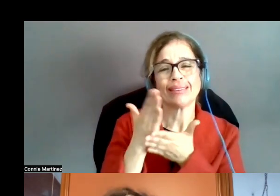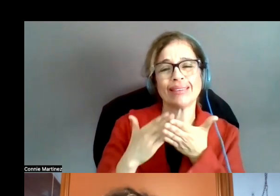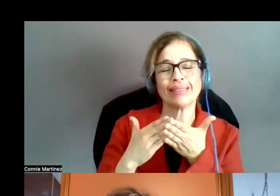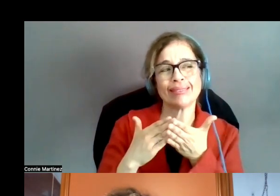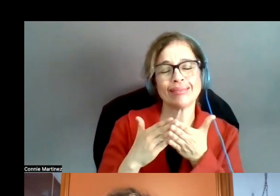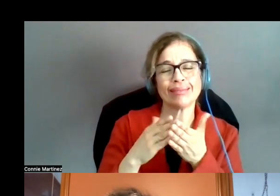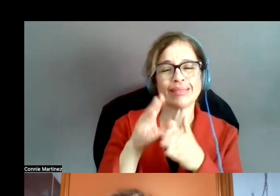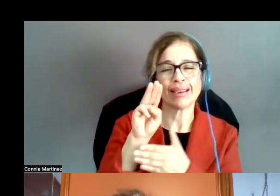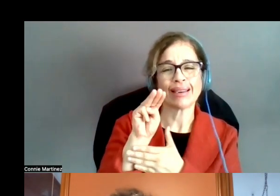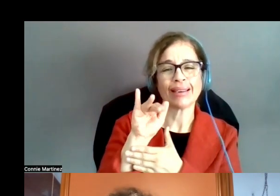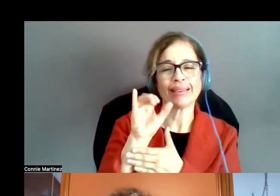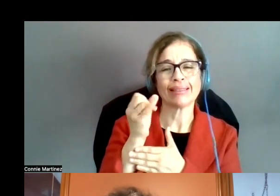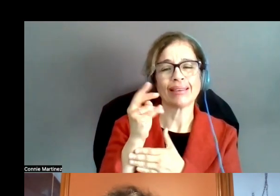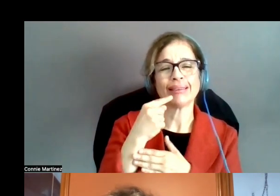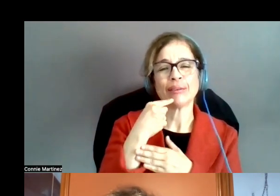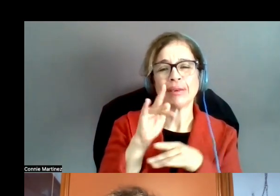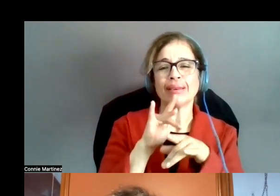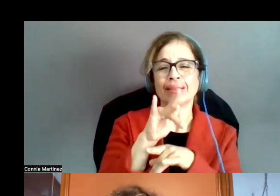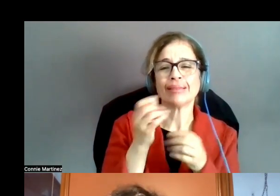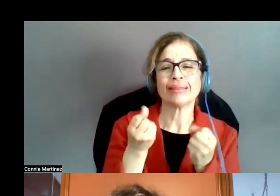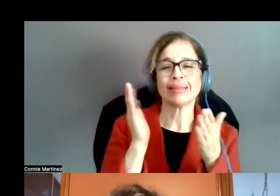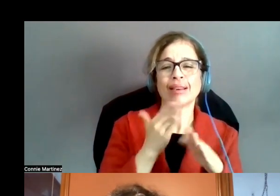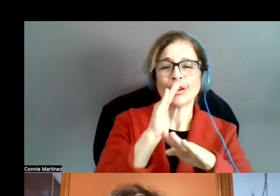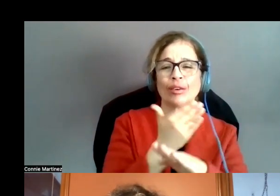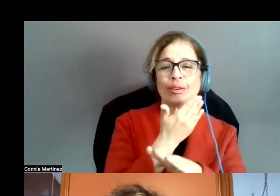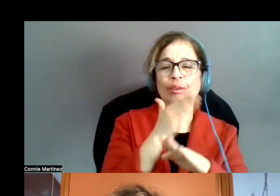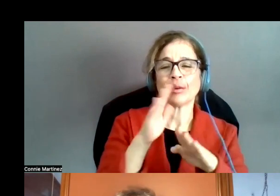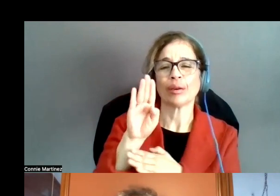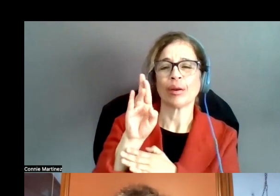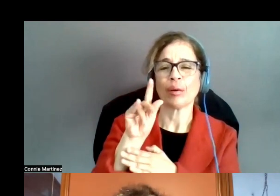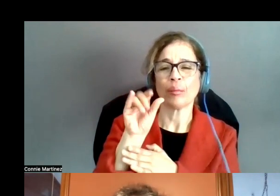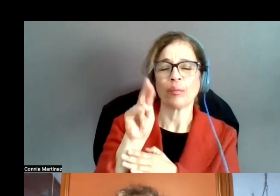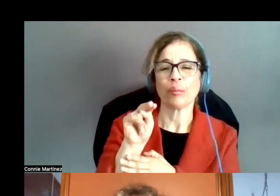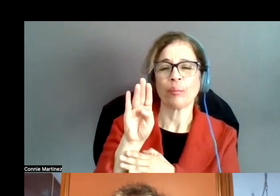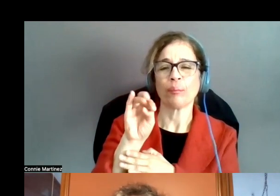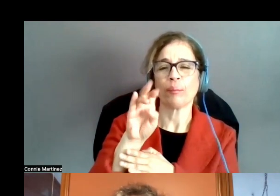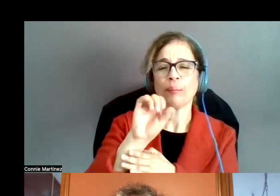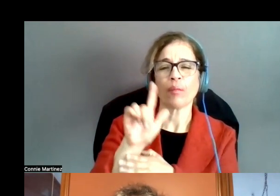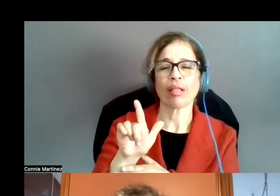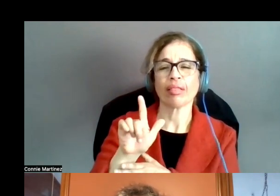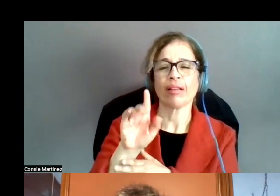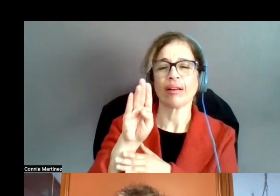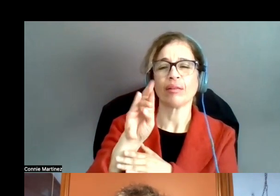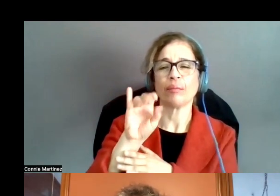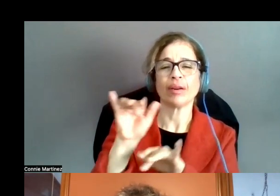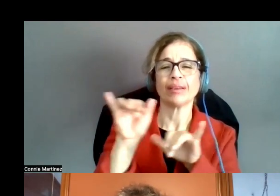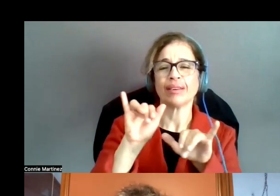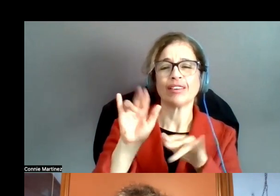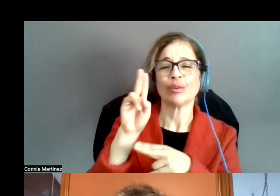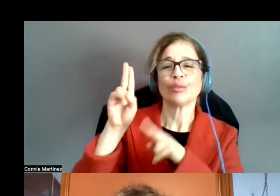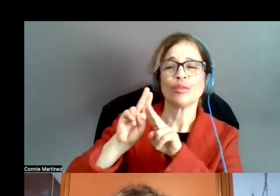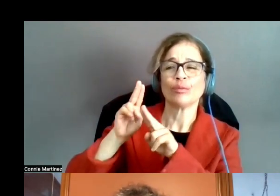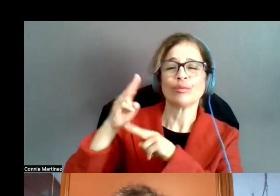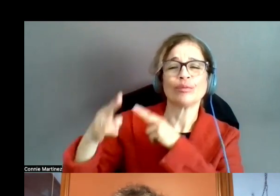I didn't mention earlier is that a lot of our musicians are Berkeley students. It was is a way of saying thanks to the universe